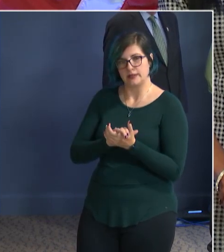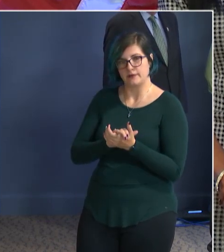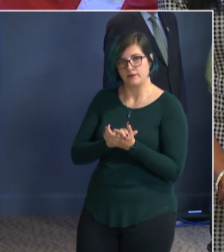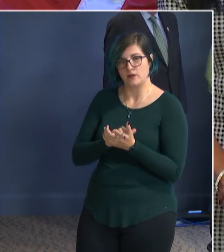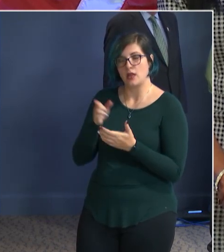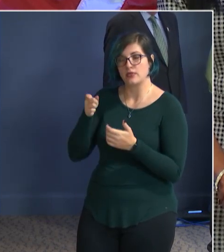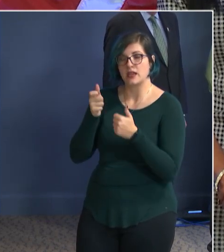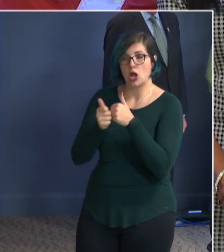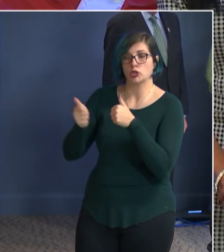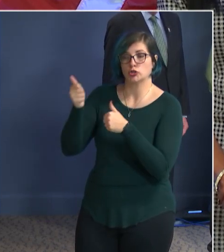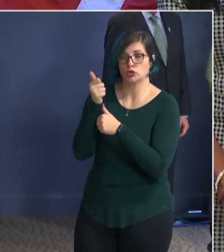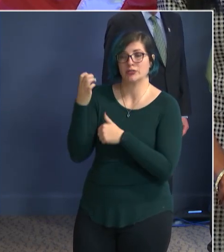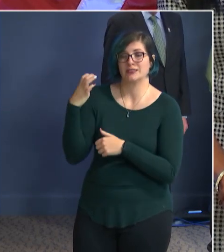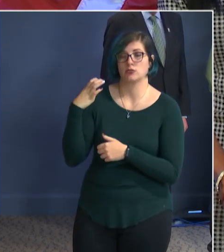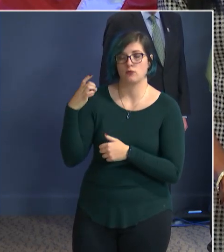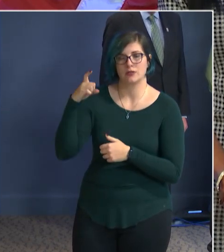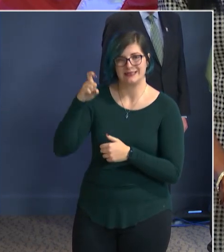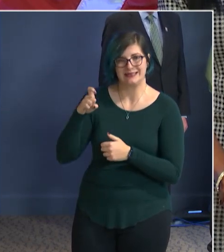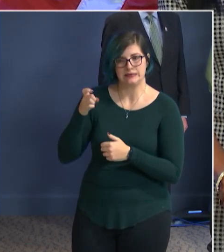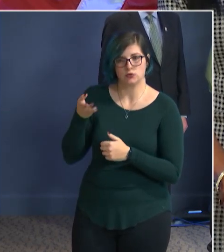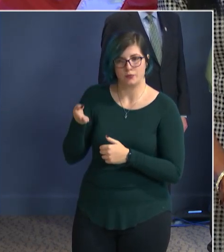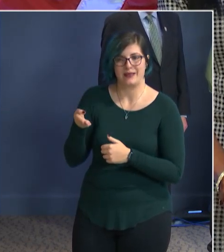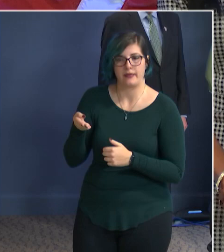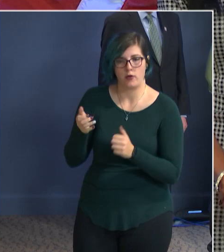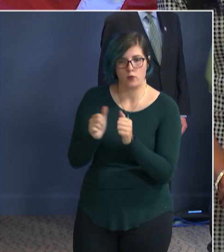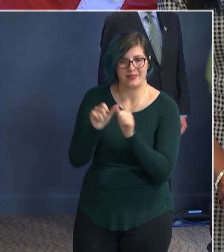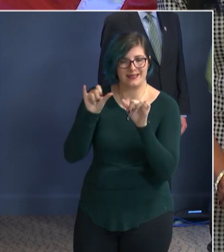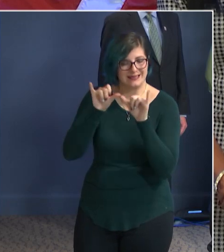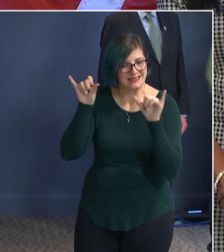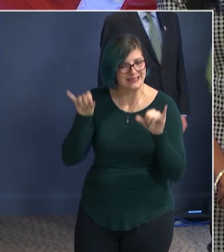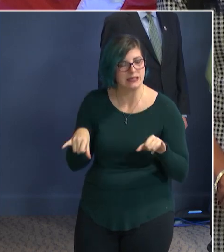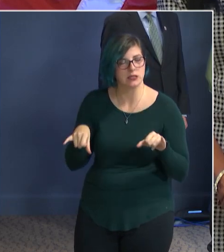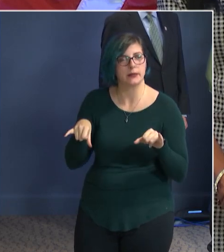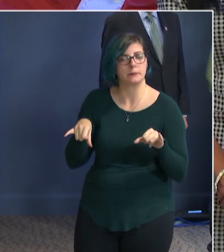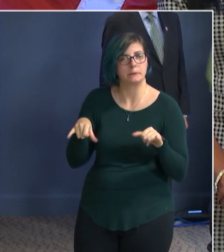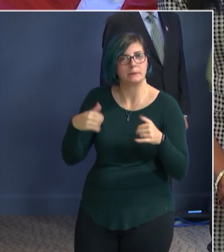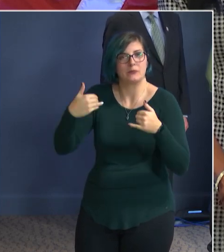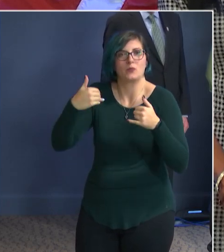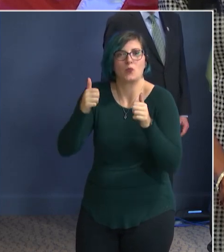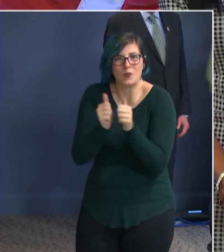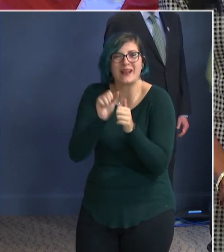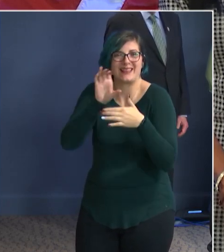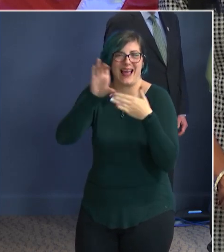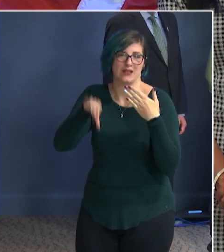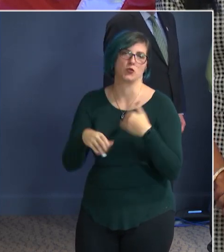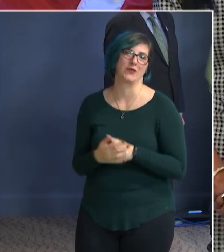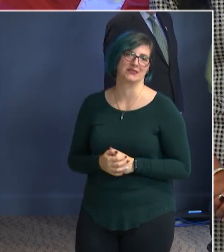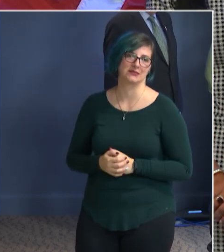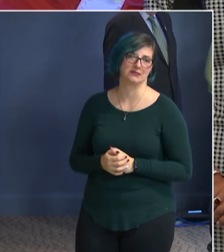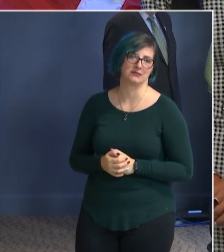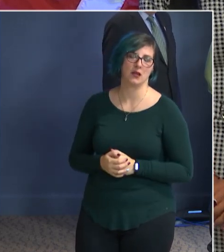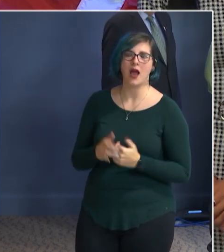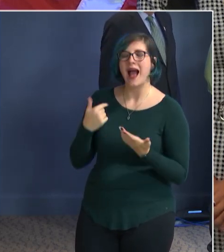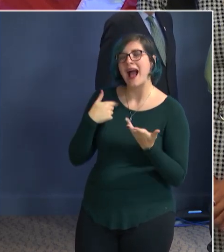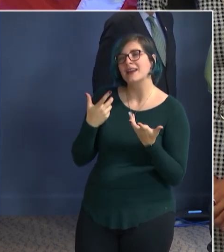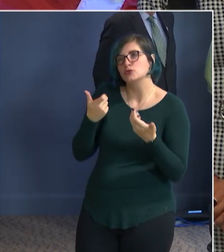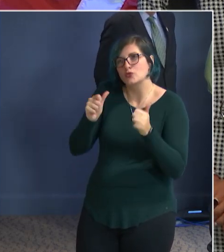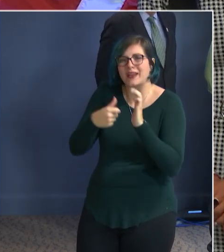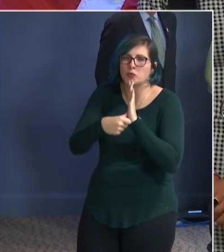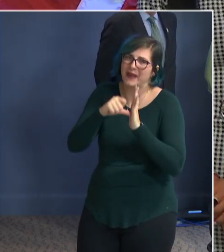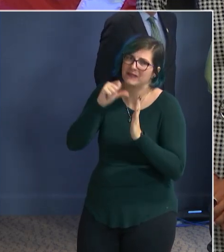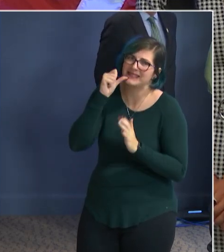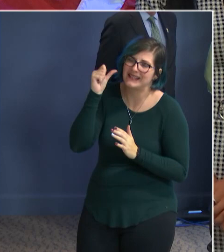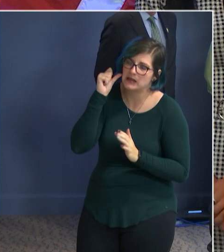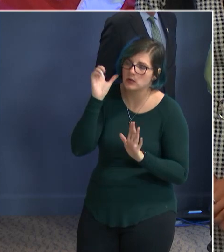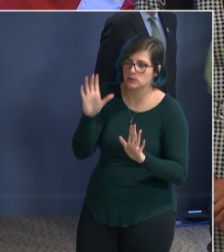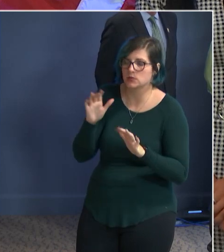at the table with a system of, a certain system of consequences. This is what I also tried to emphasize yesterday, and